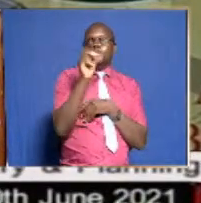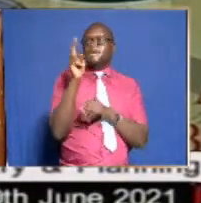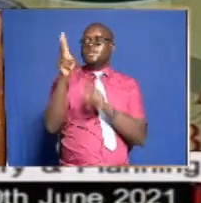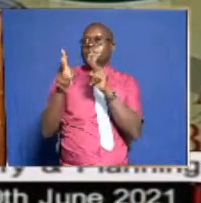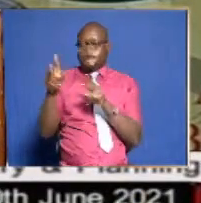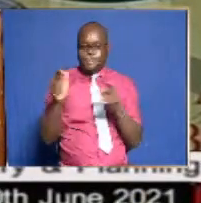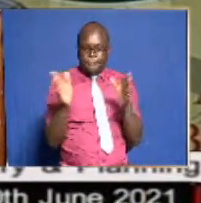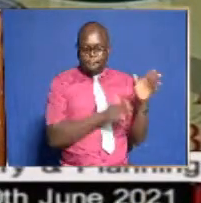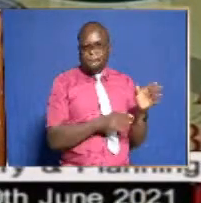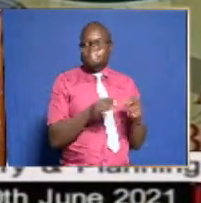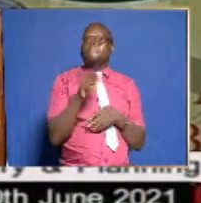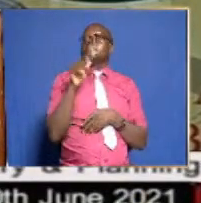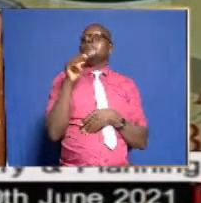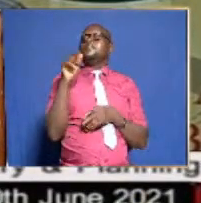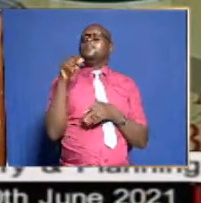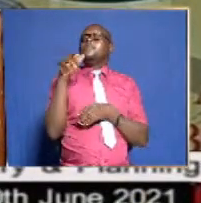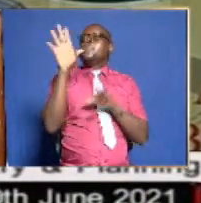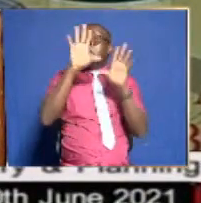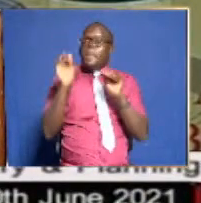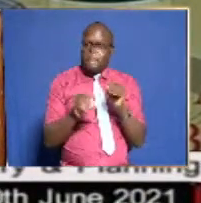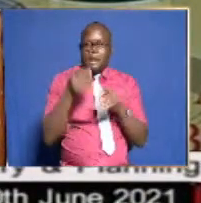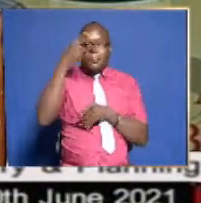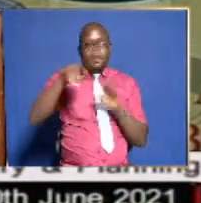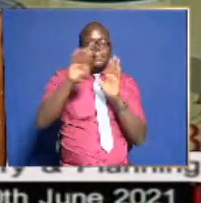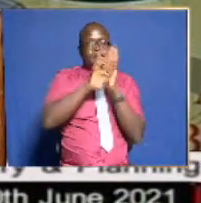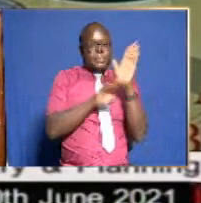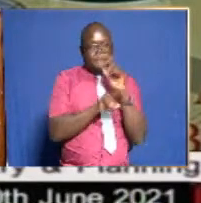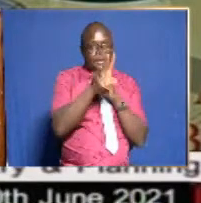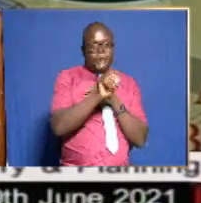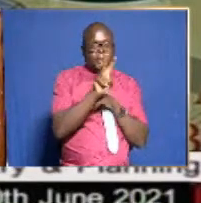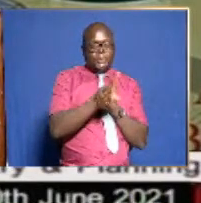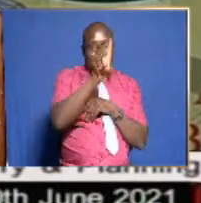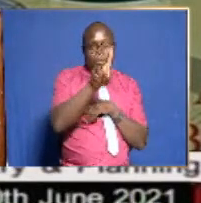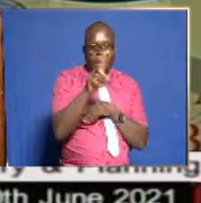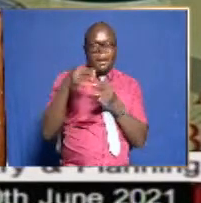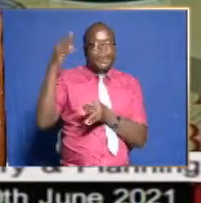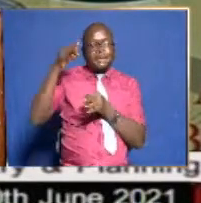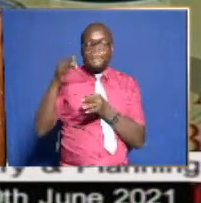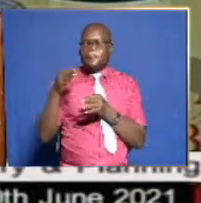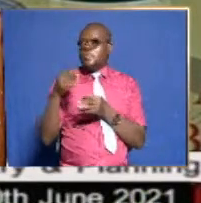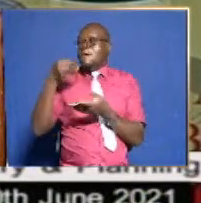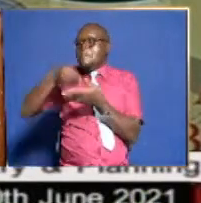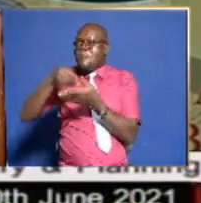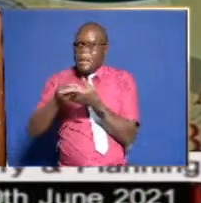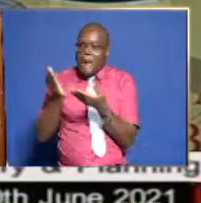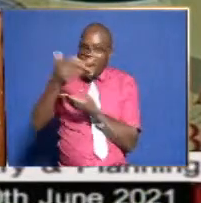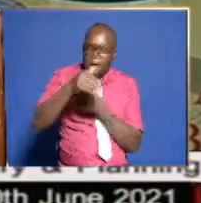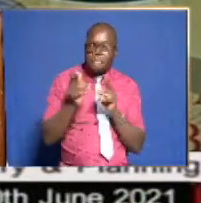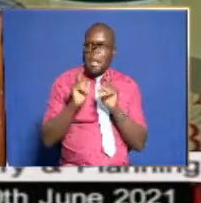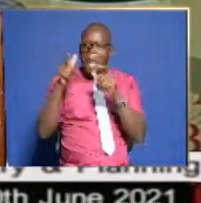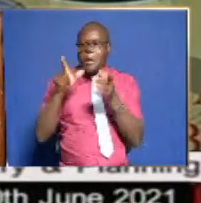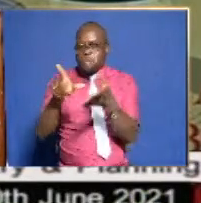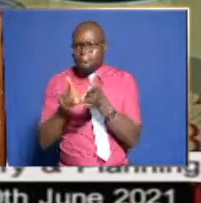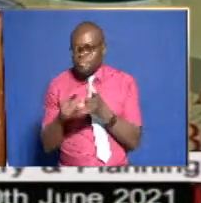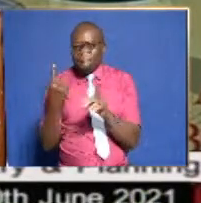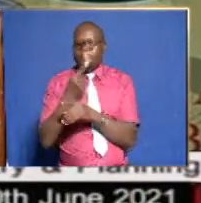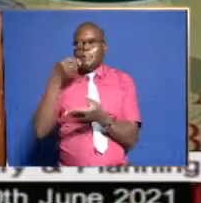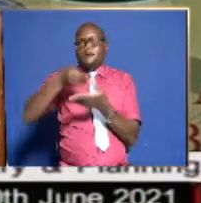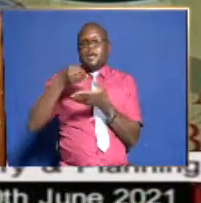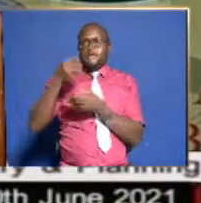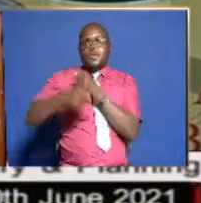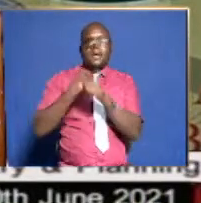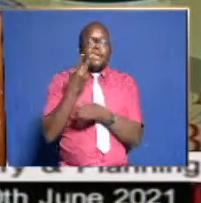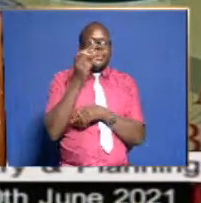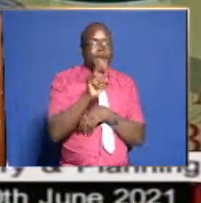2021-22. Two, budget policy statement 2021, estimates of revenue, grants, and loans for the financial